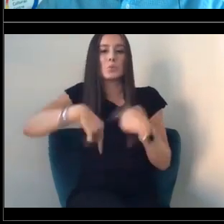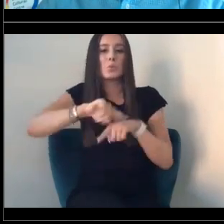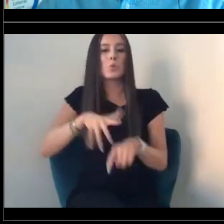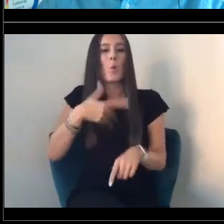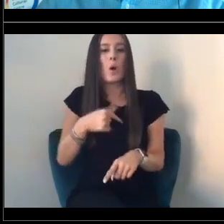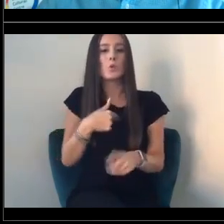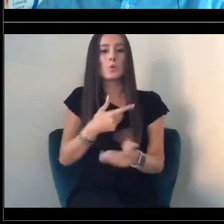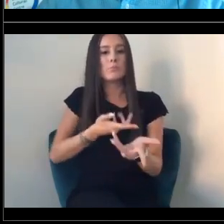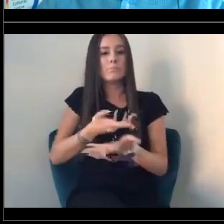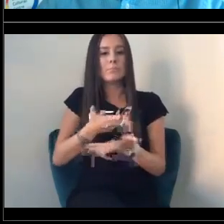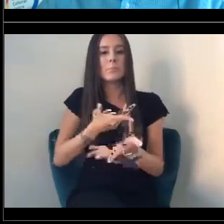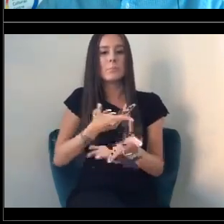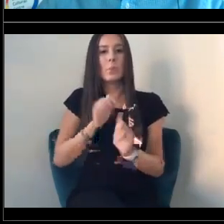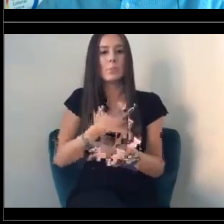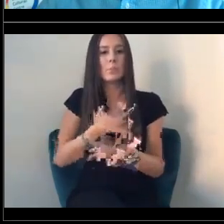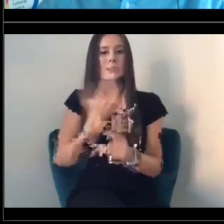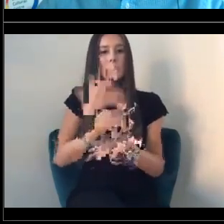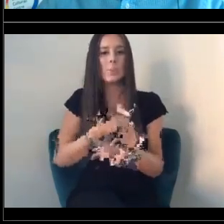concerns in a forum like that.